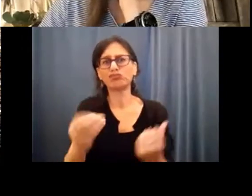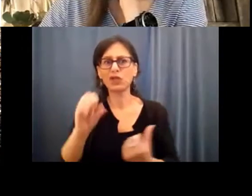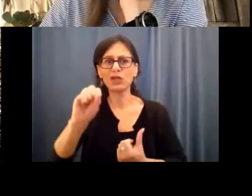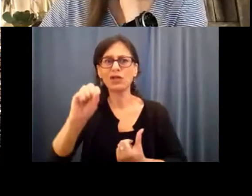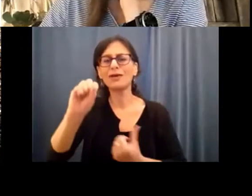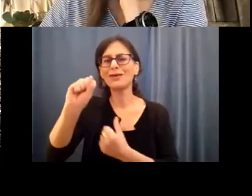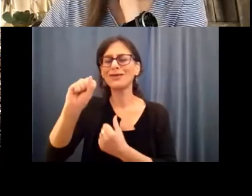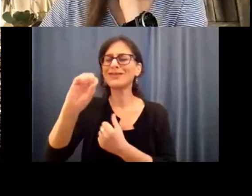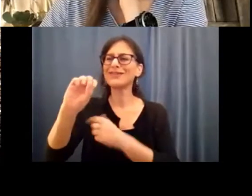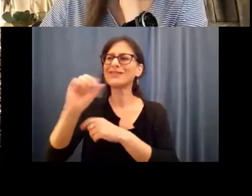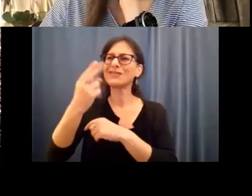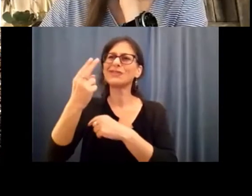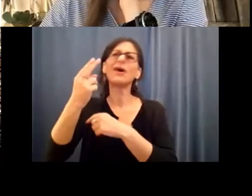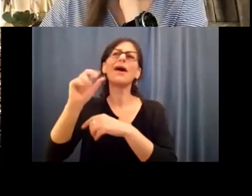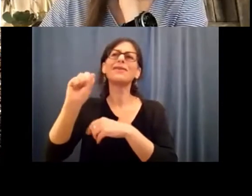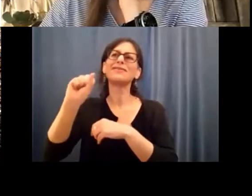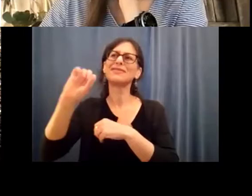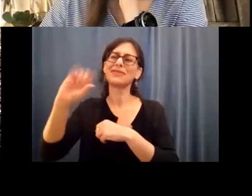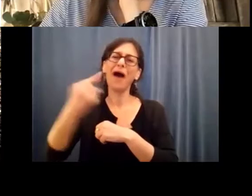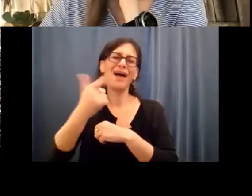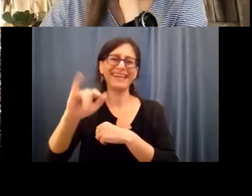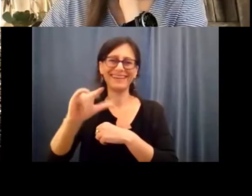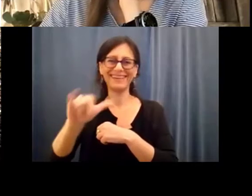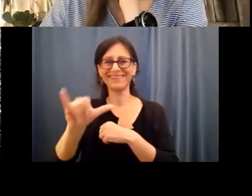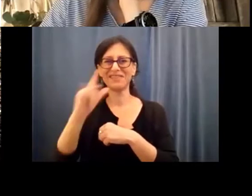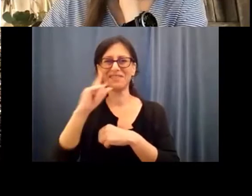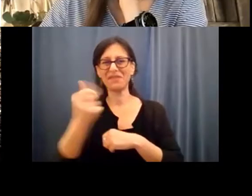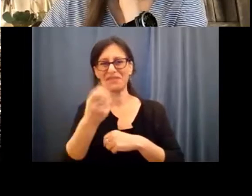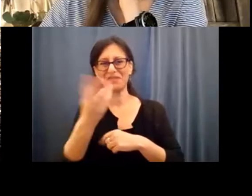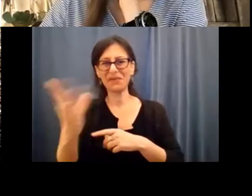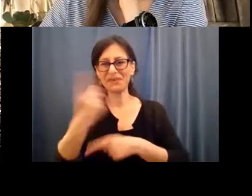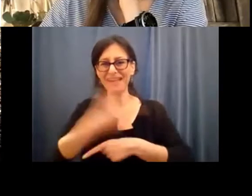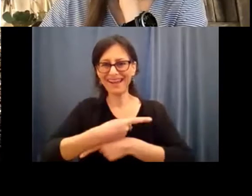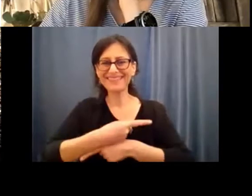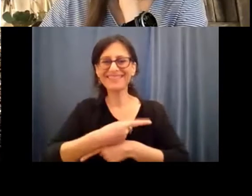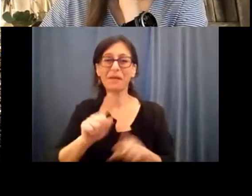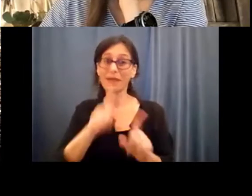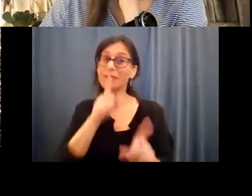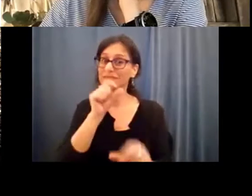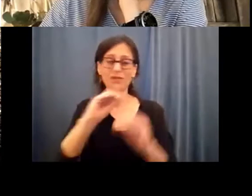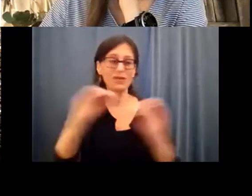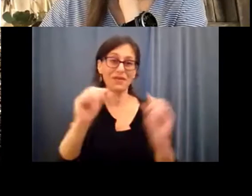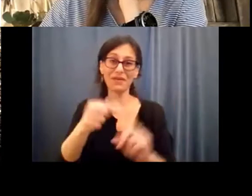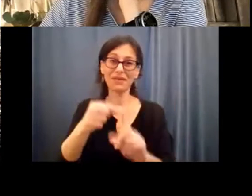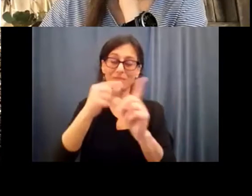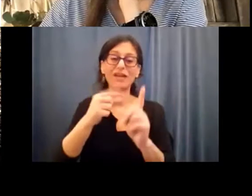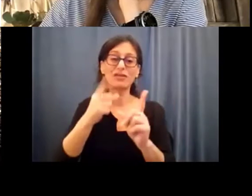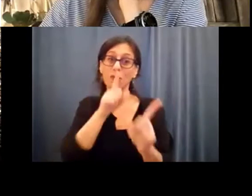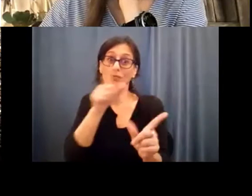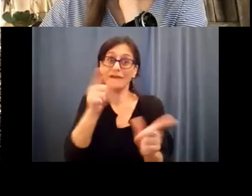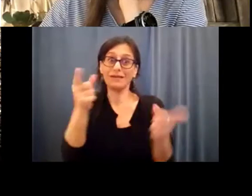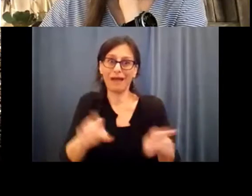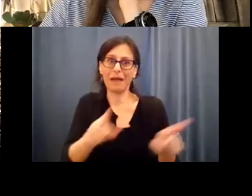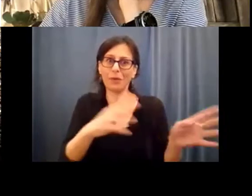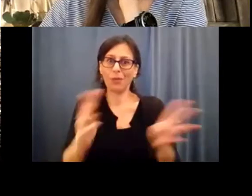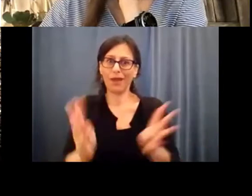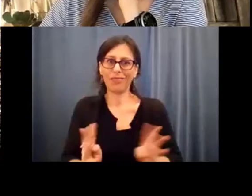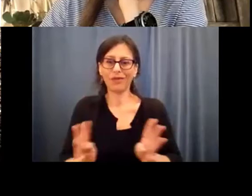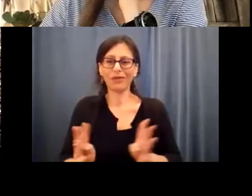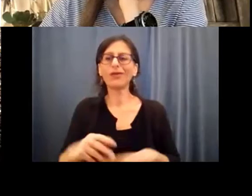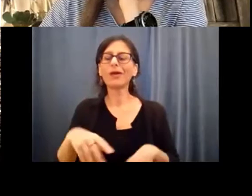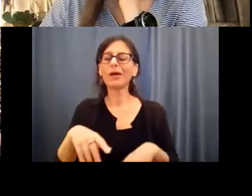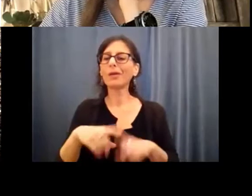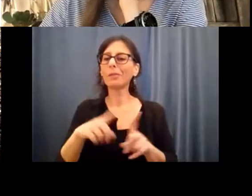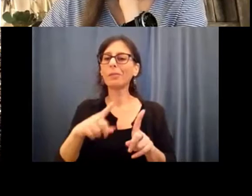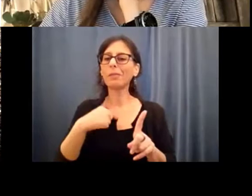real. So that's no special effect there. But it really meant a lot, because